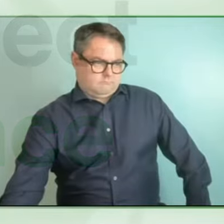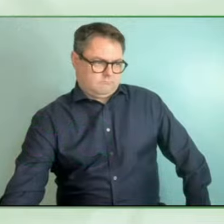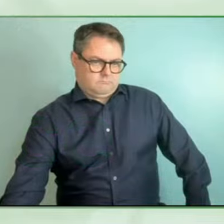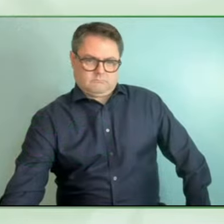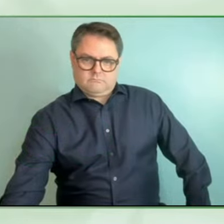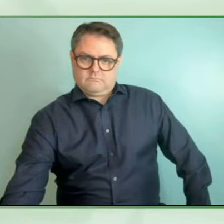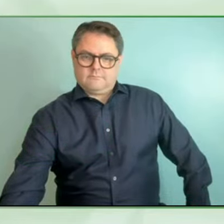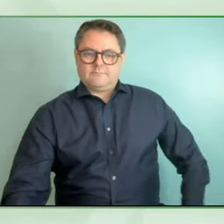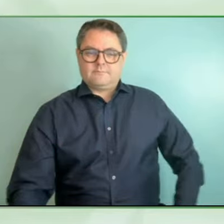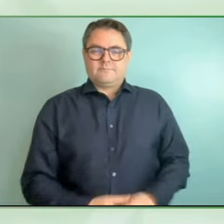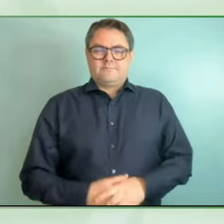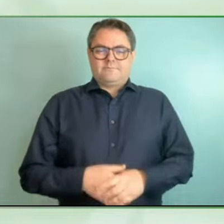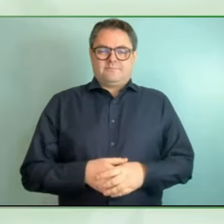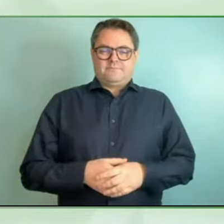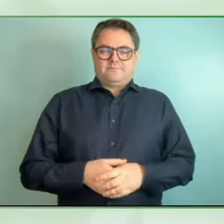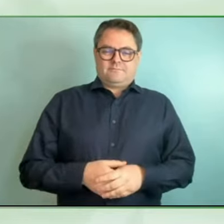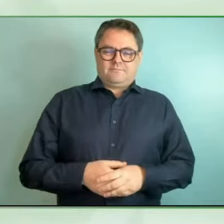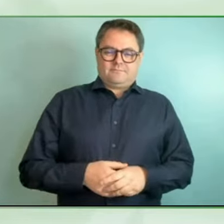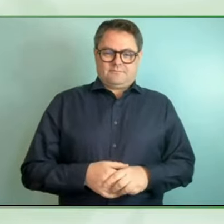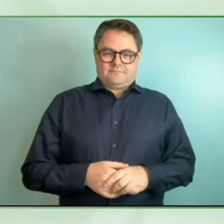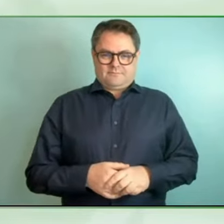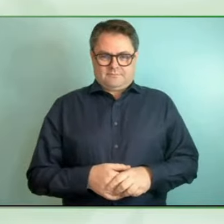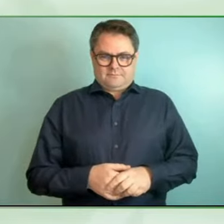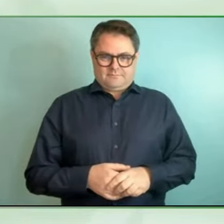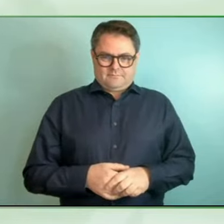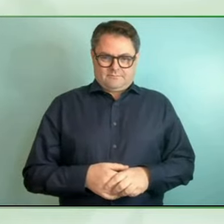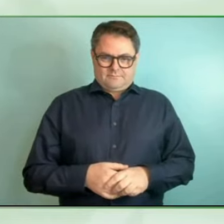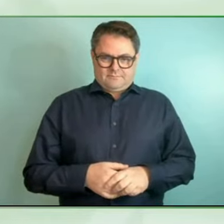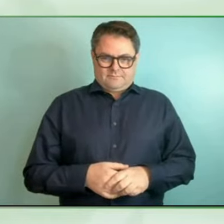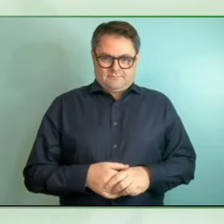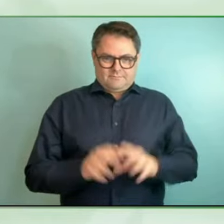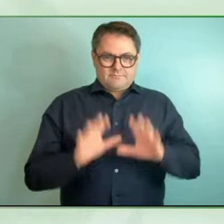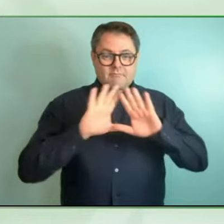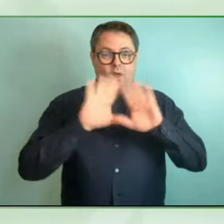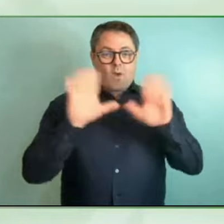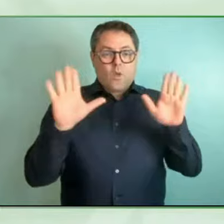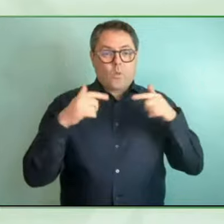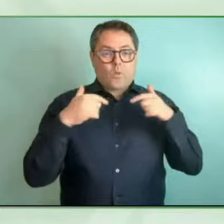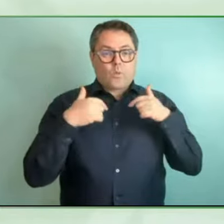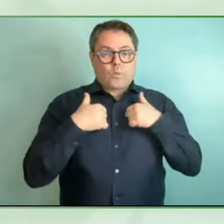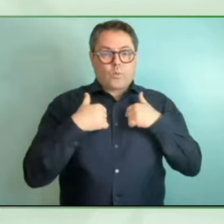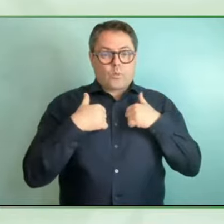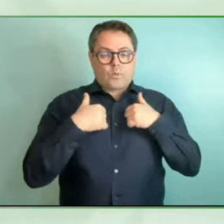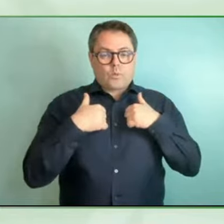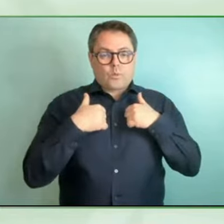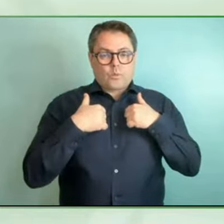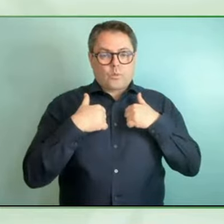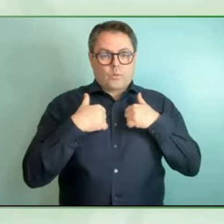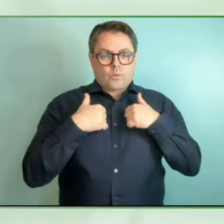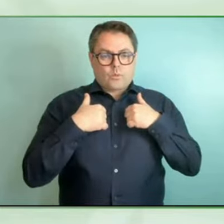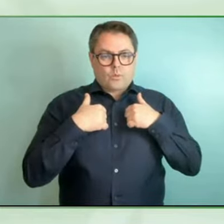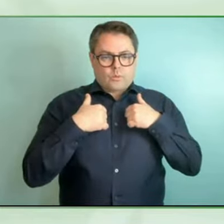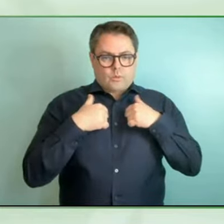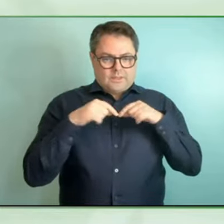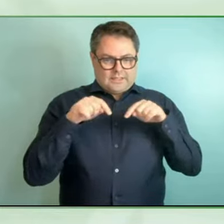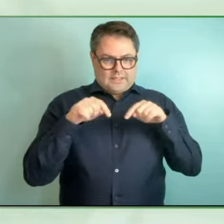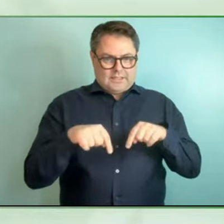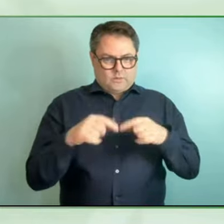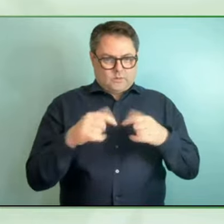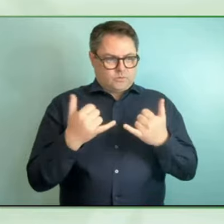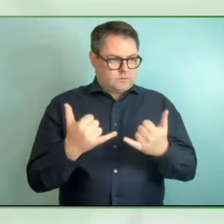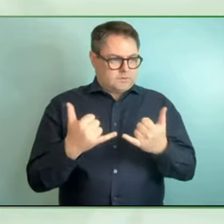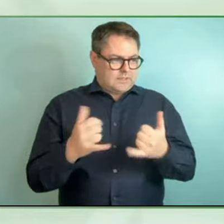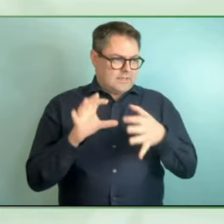Perfect. Hello, everyone. My name is Sabine Lobnik from the Mobile and Wireless Forum, and I'm here today with Dominique